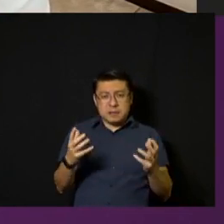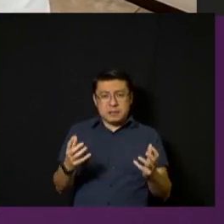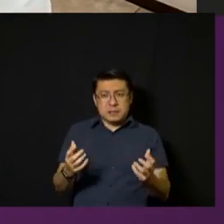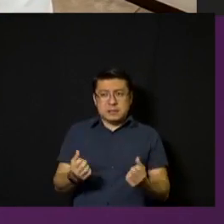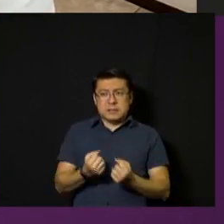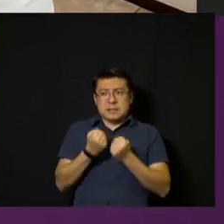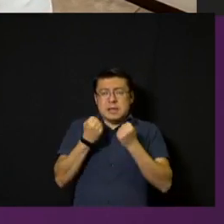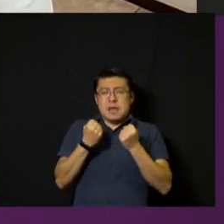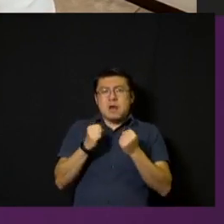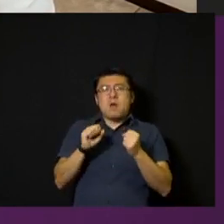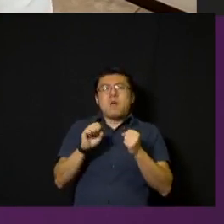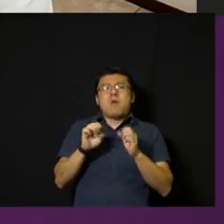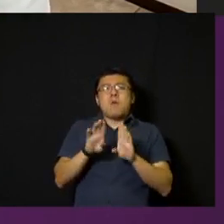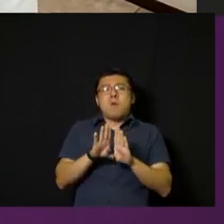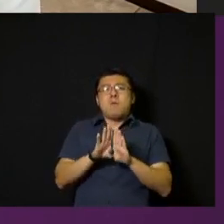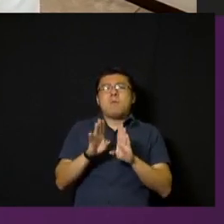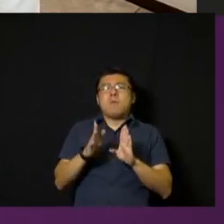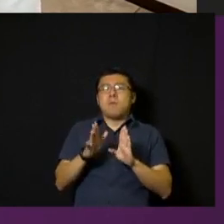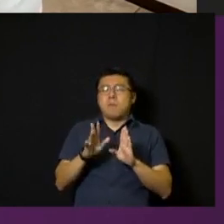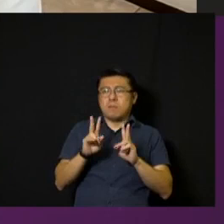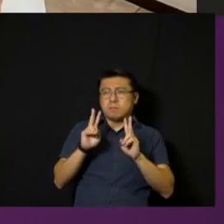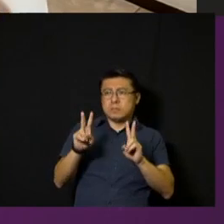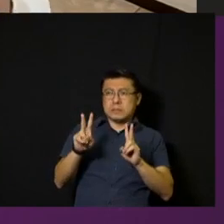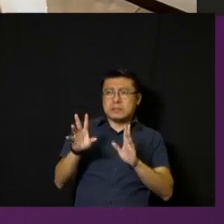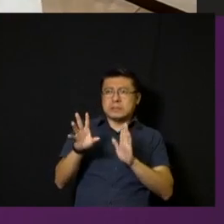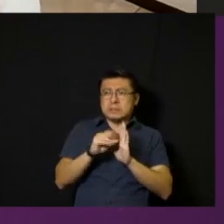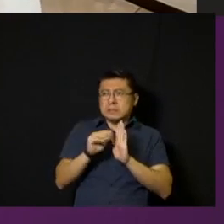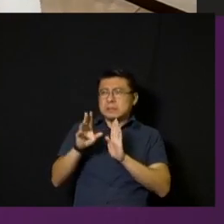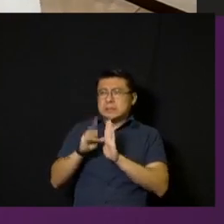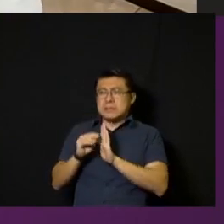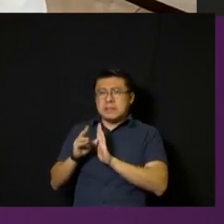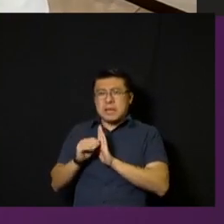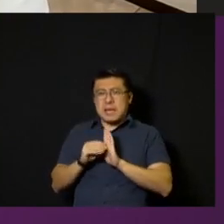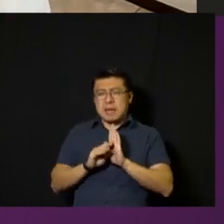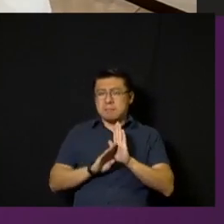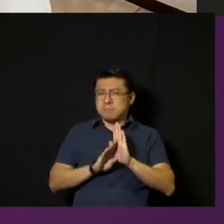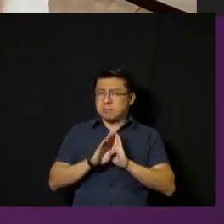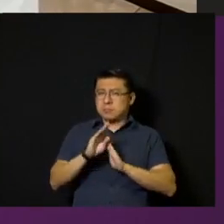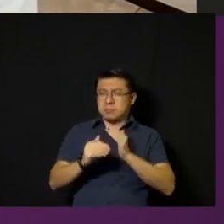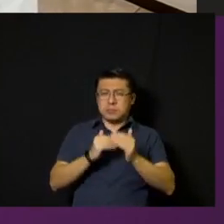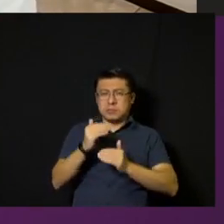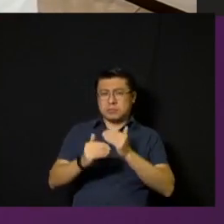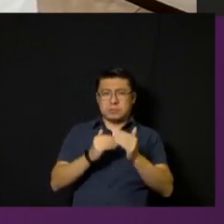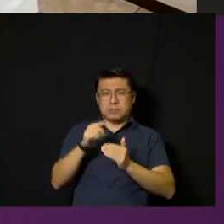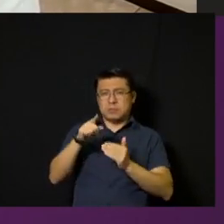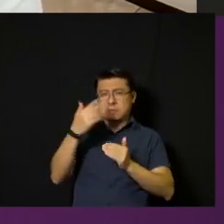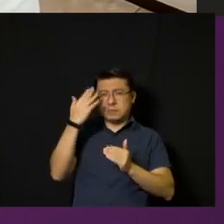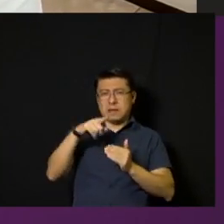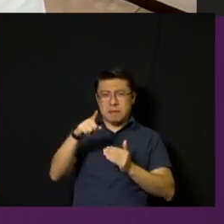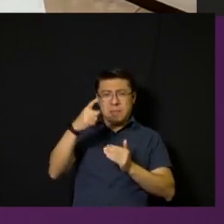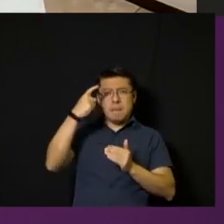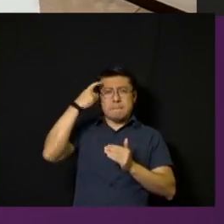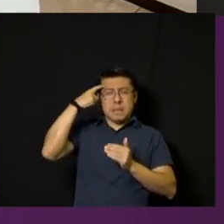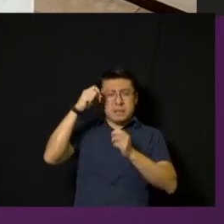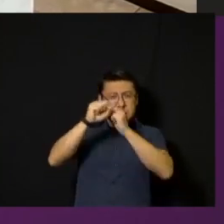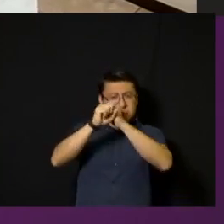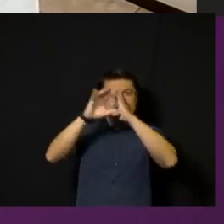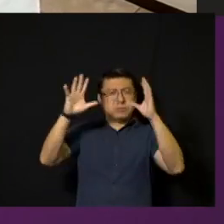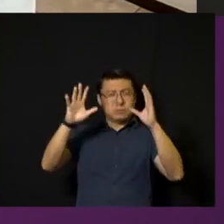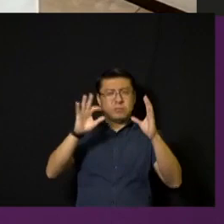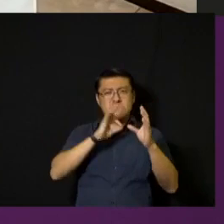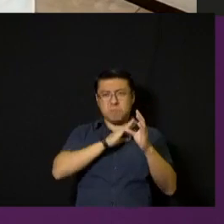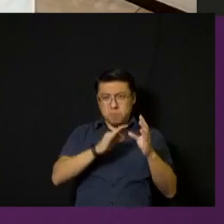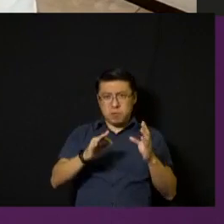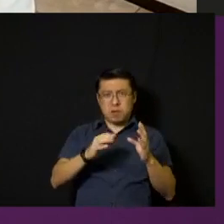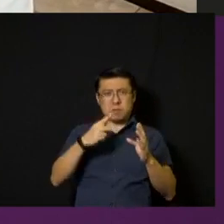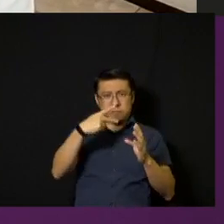example, success, work in our mindset, because all the things we have put in our mind is in our world. My dream is